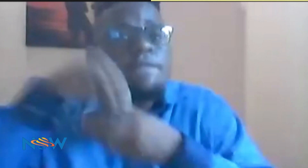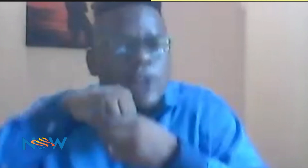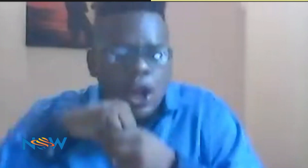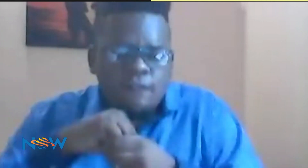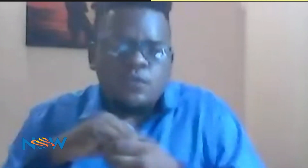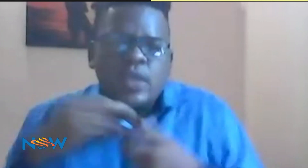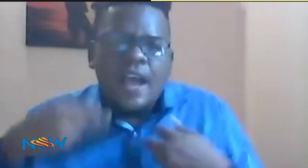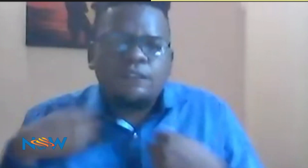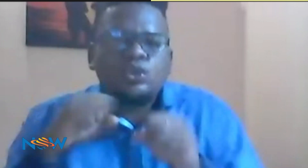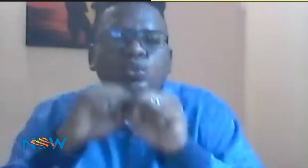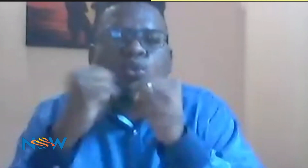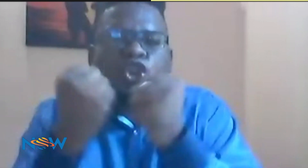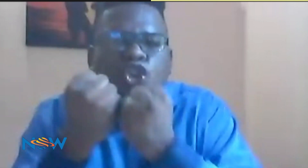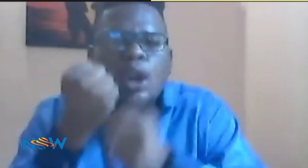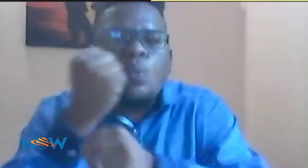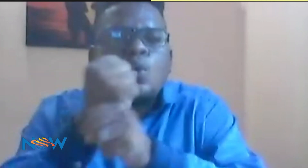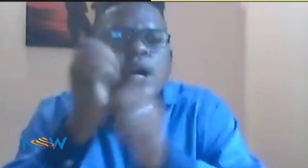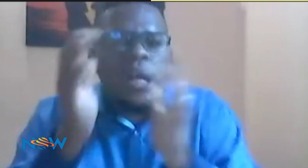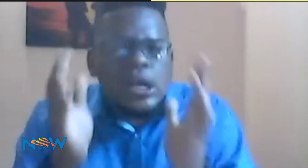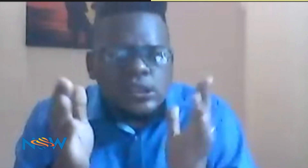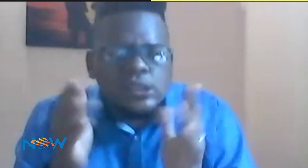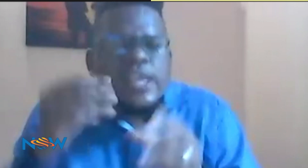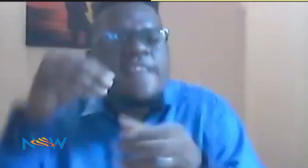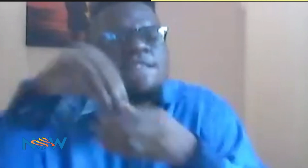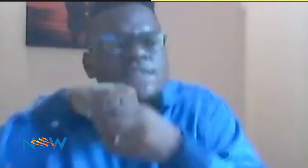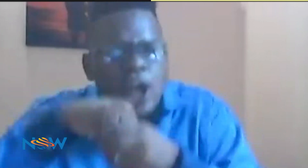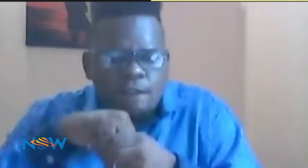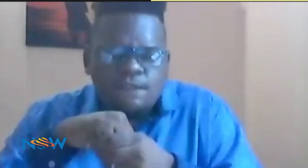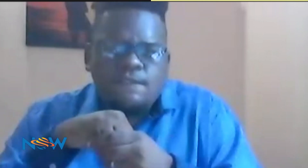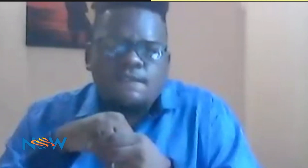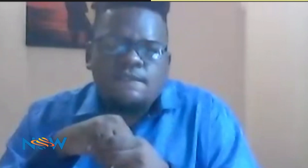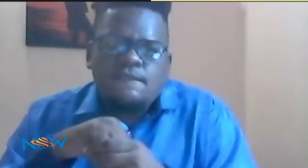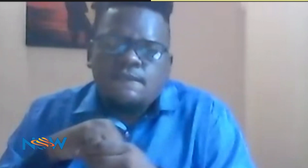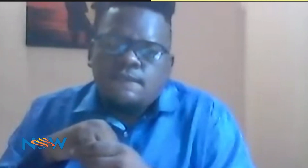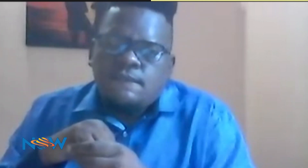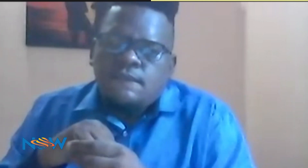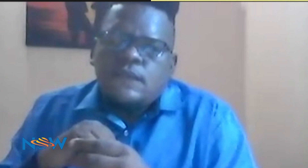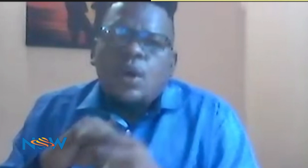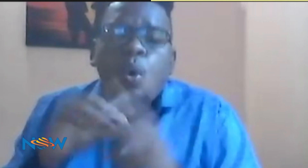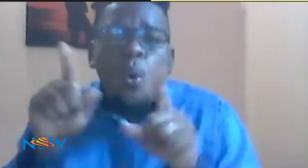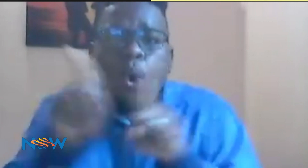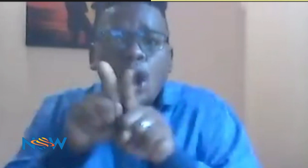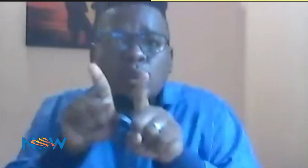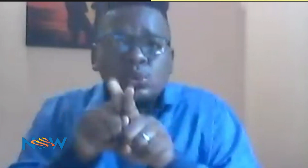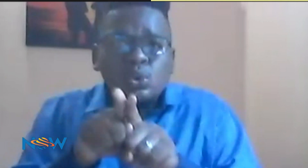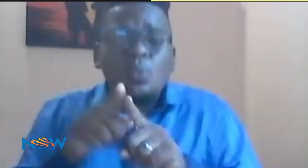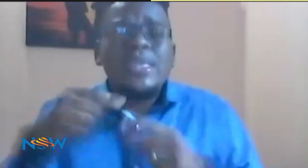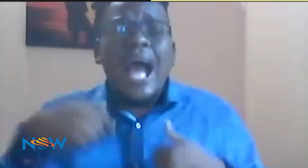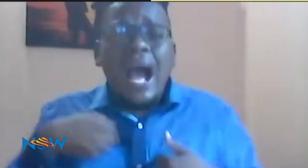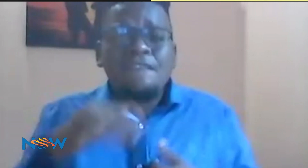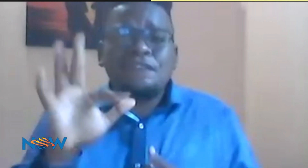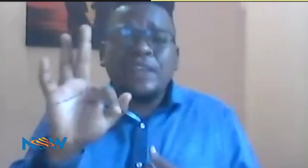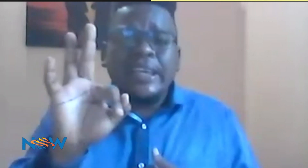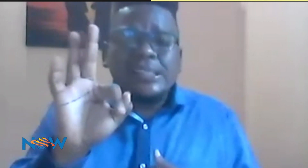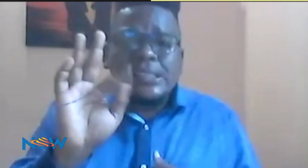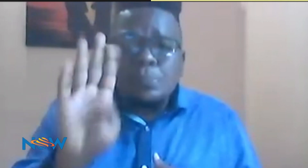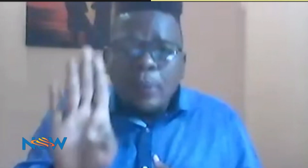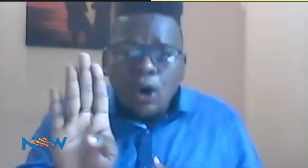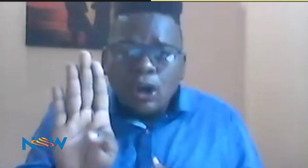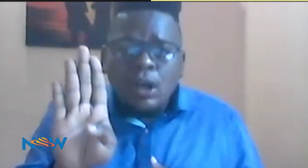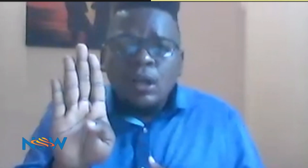We have some parents that are also involved. We have social workers that are involved as well.